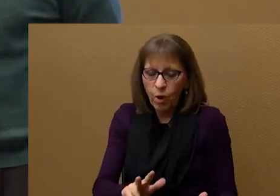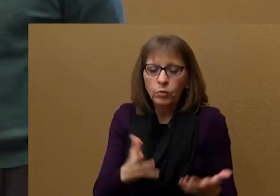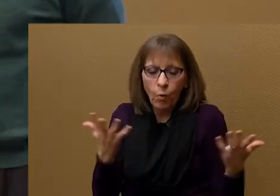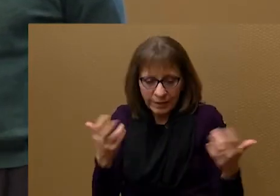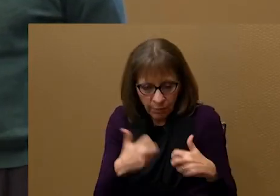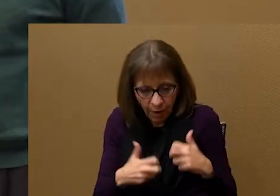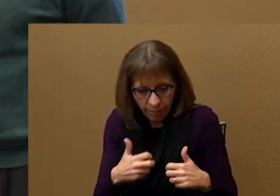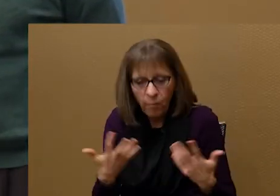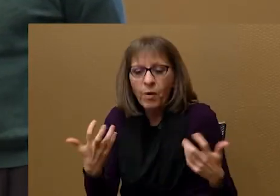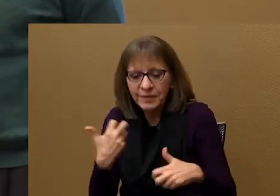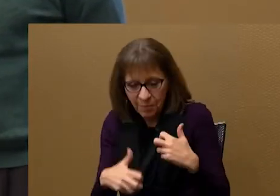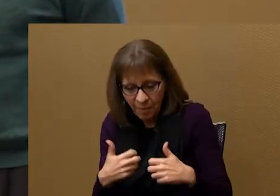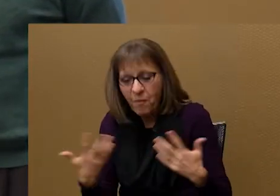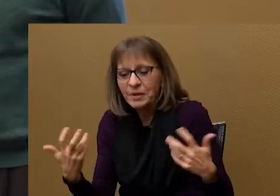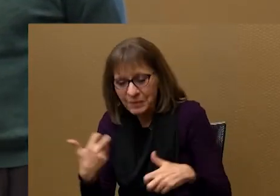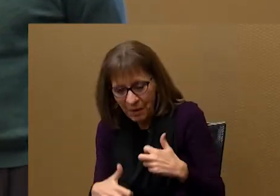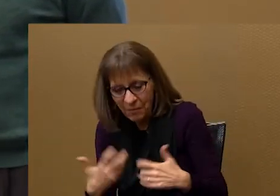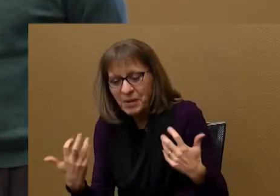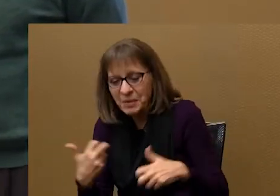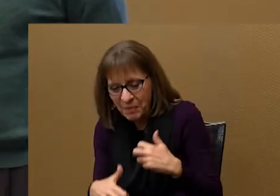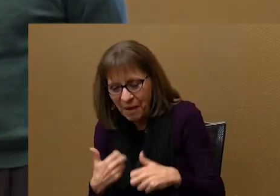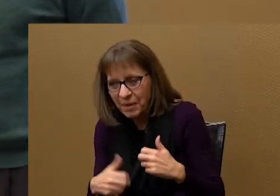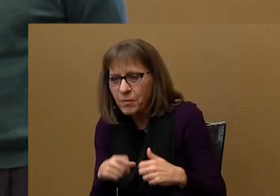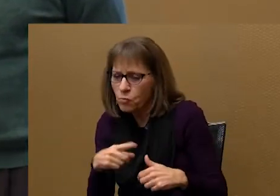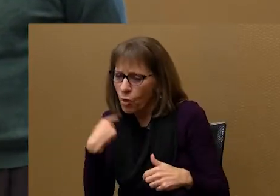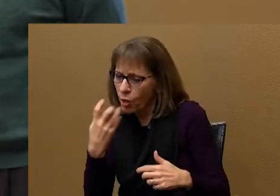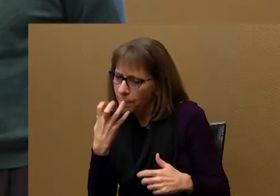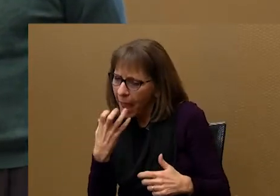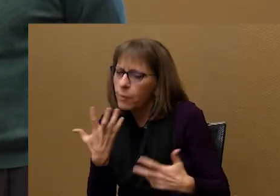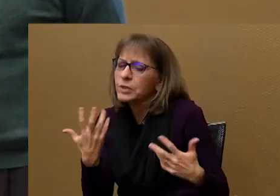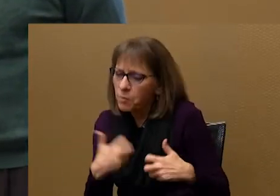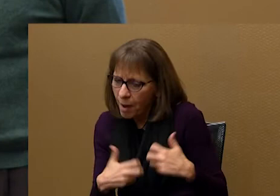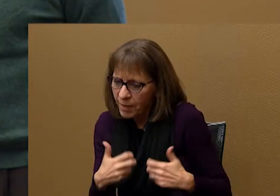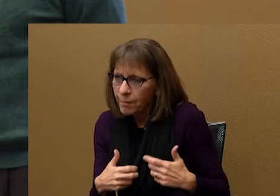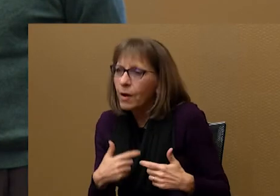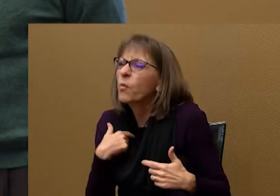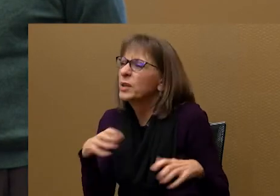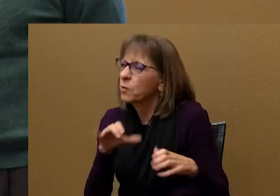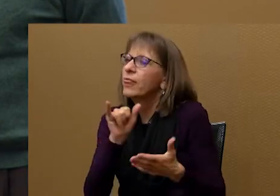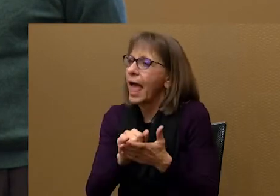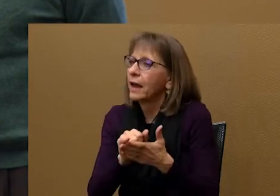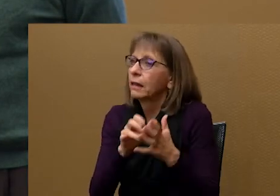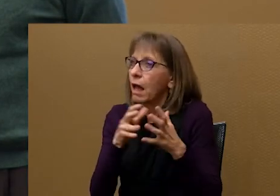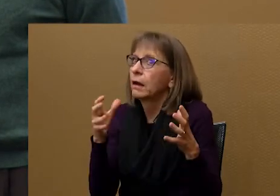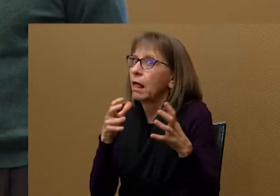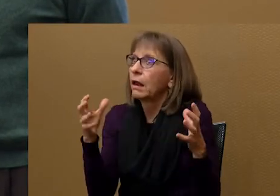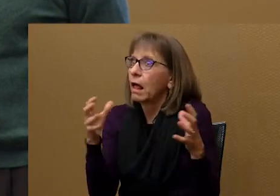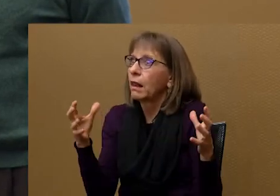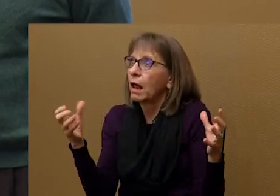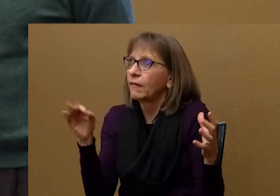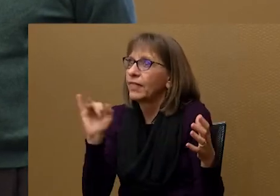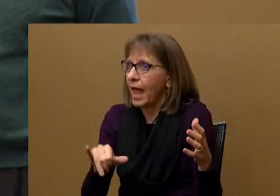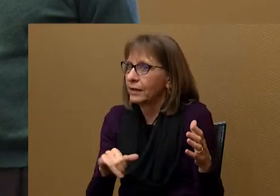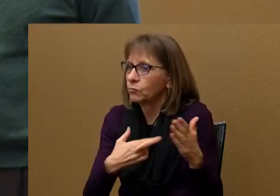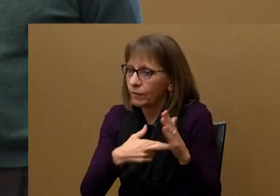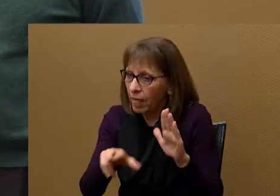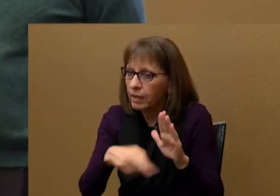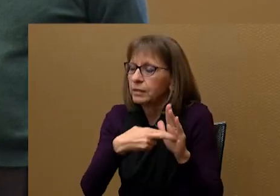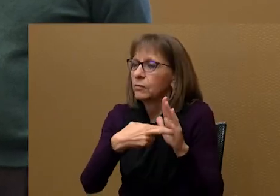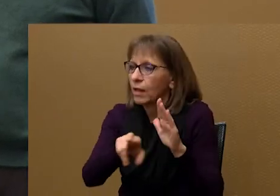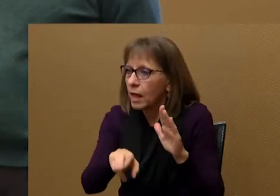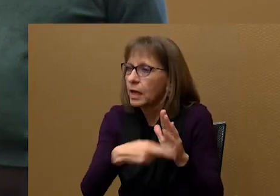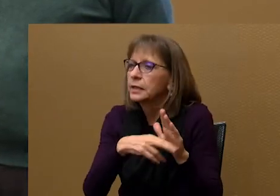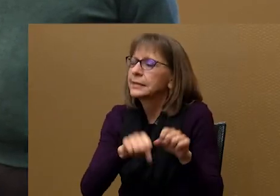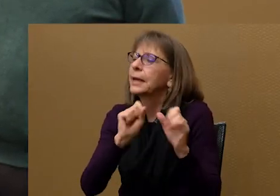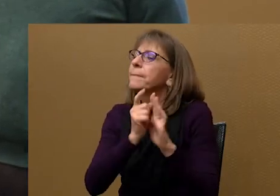What is the problem? What is the problem? Well, you look mad. You look like you're having a problem. We do a lot of labeling and taking the